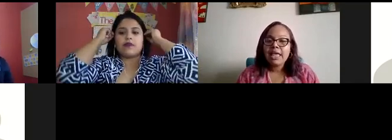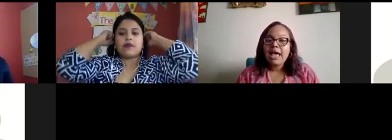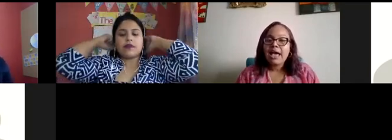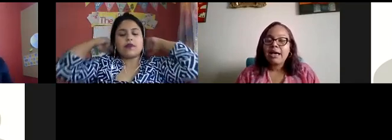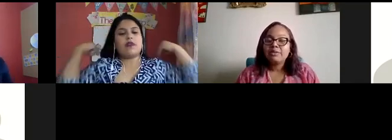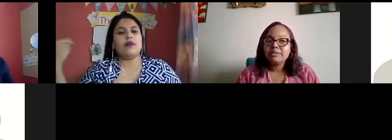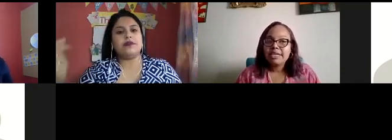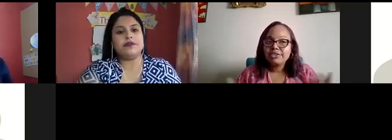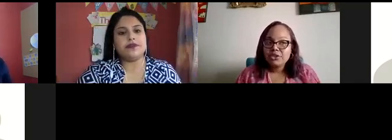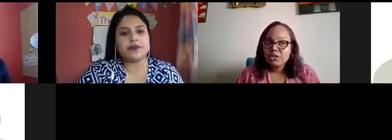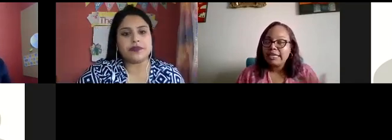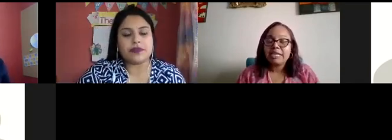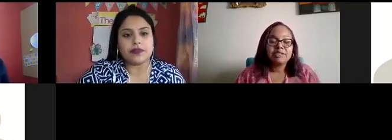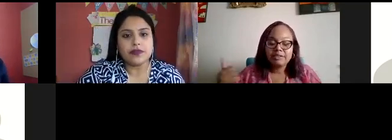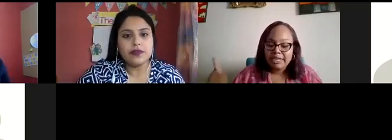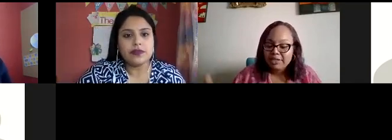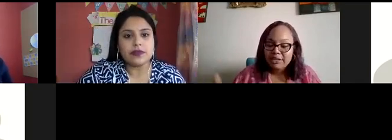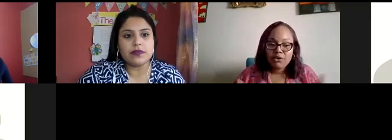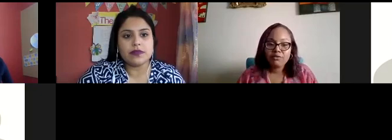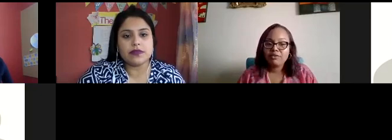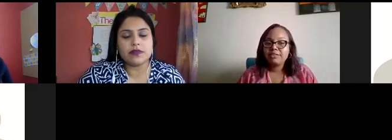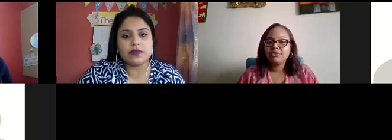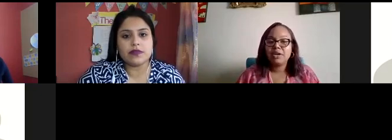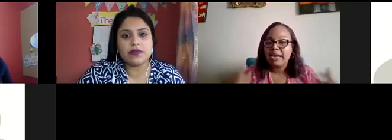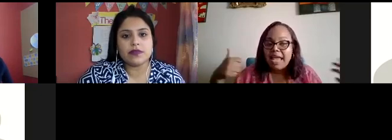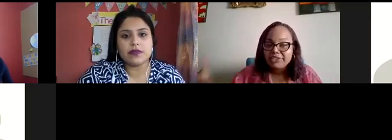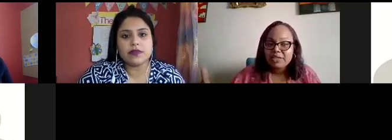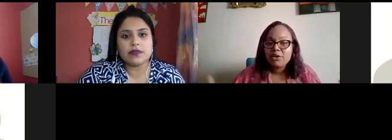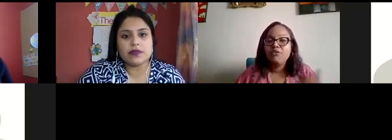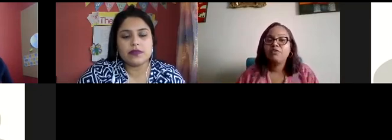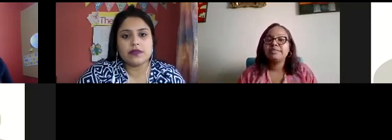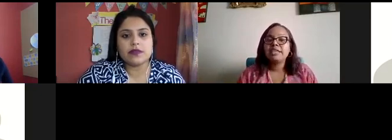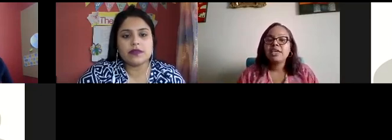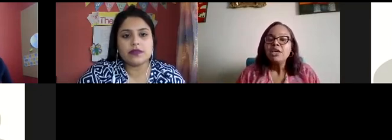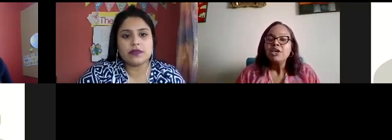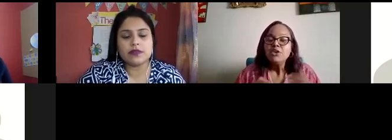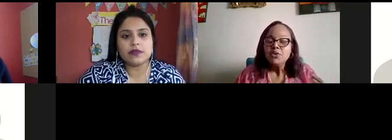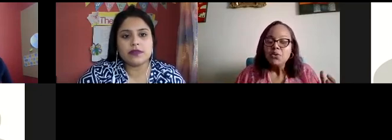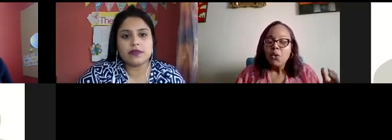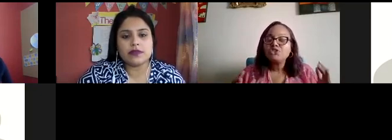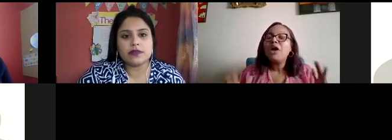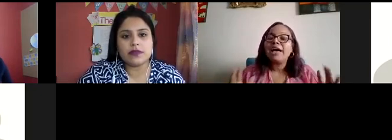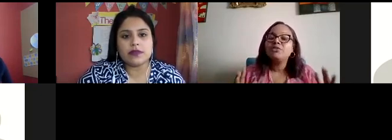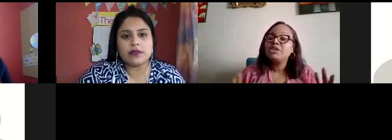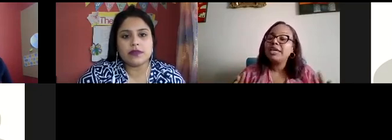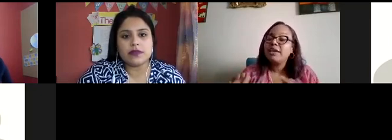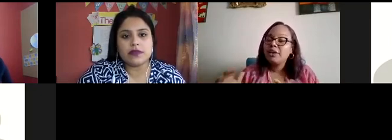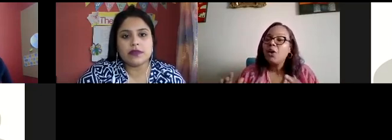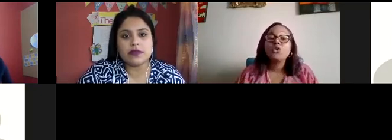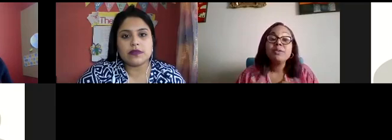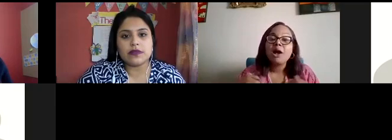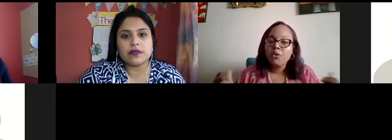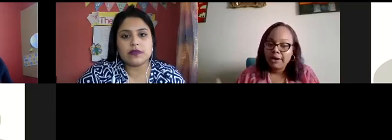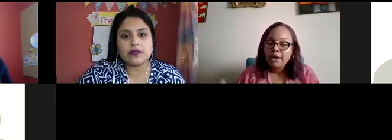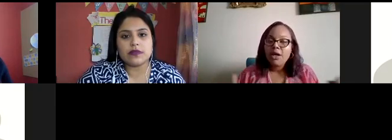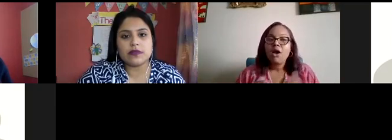giving a presentation in an international conference or a national conference, you also have to take care or